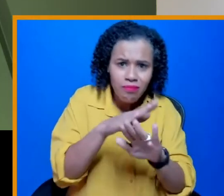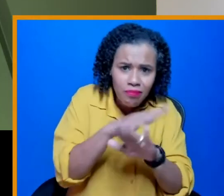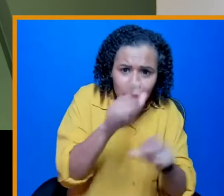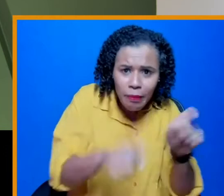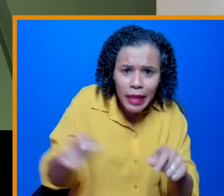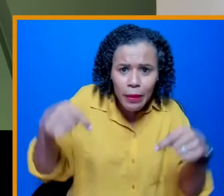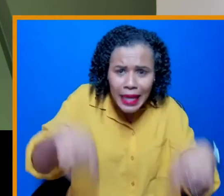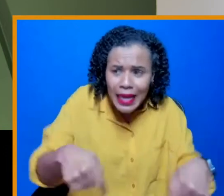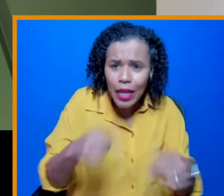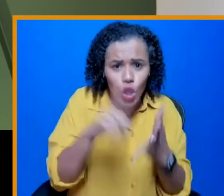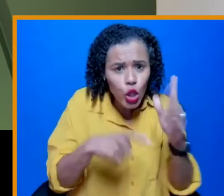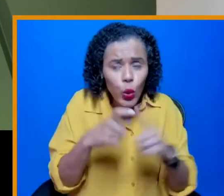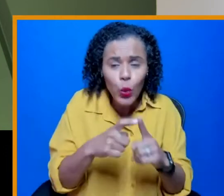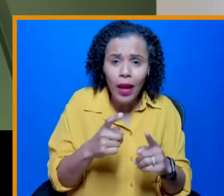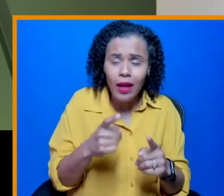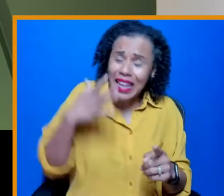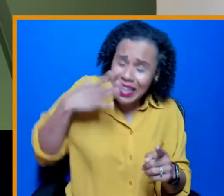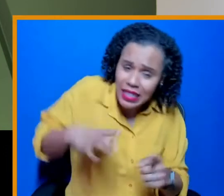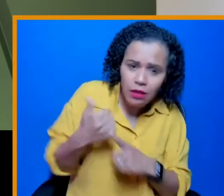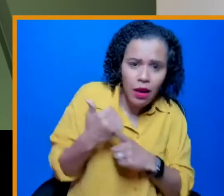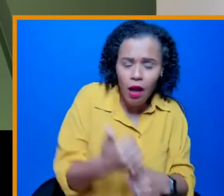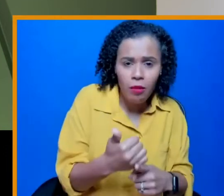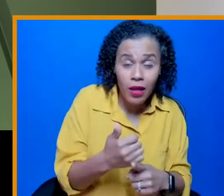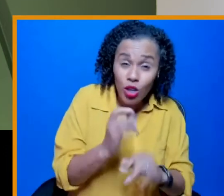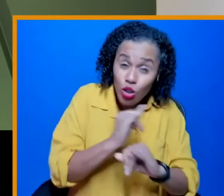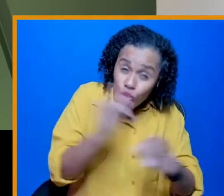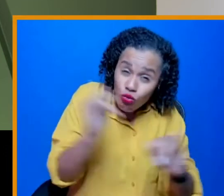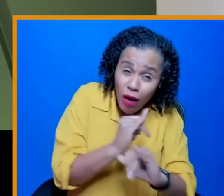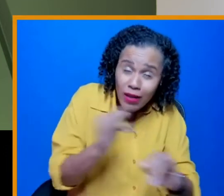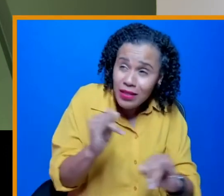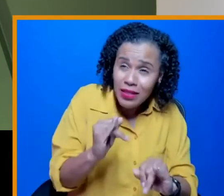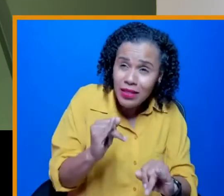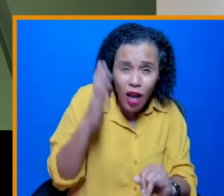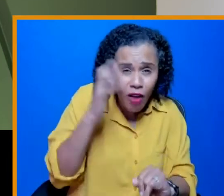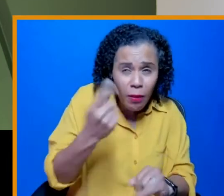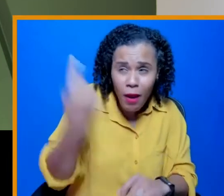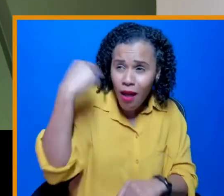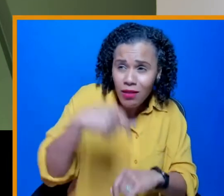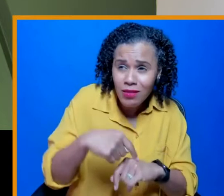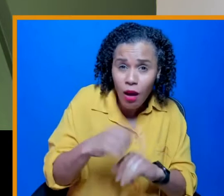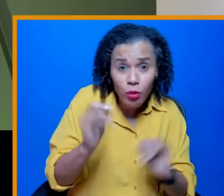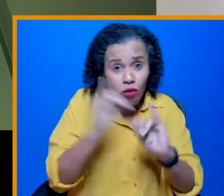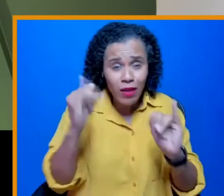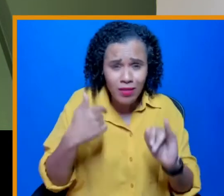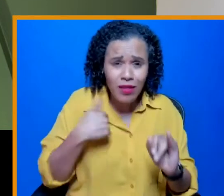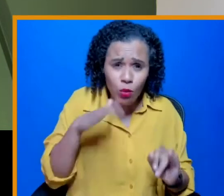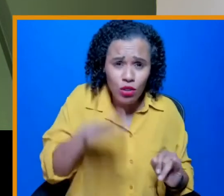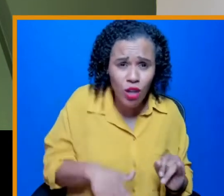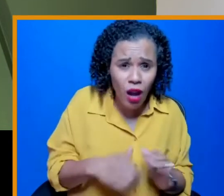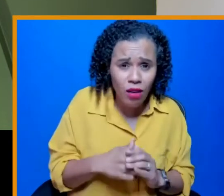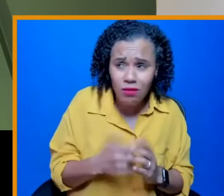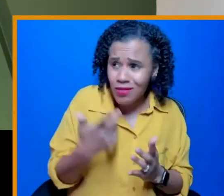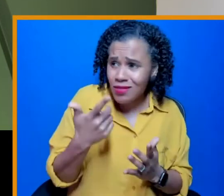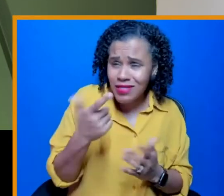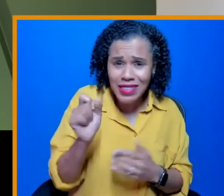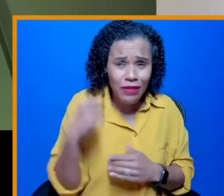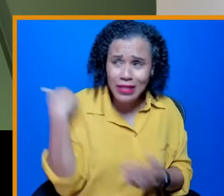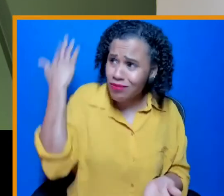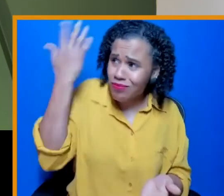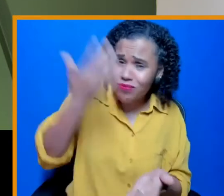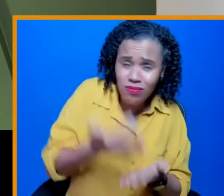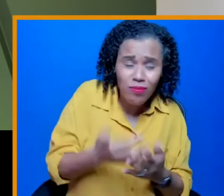seen since I was a child. Conference, they need us to do it. Please, not just for us, but